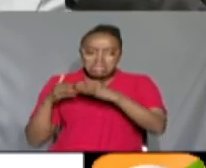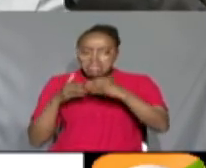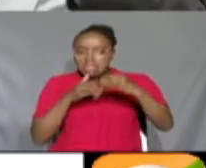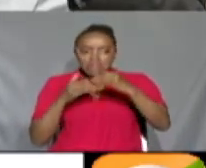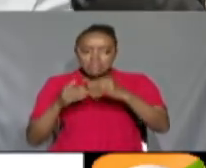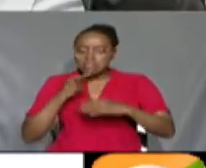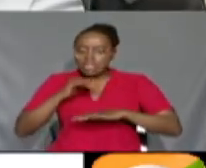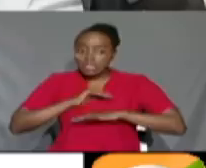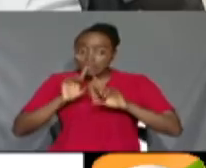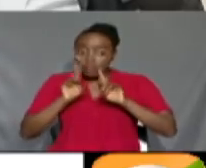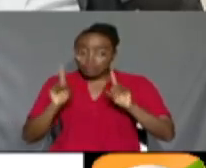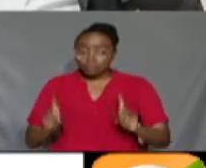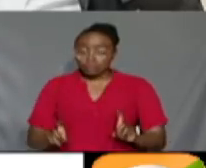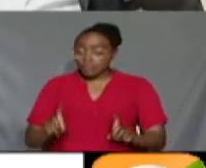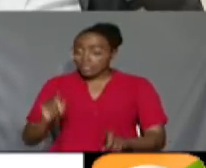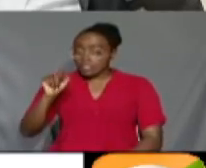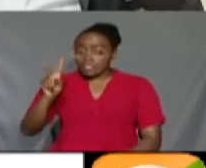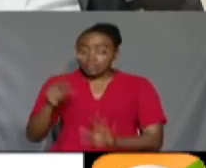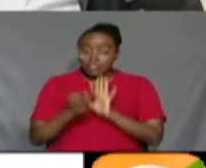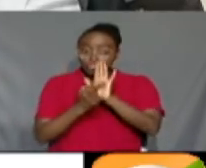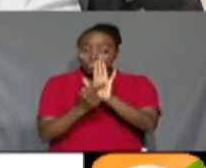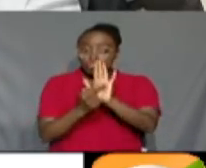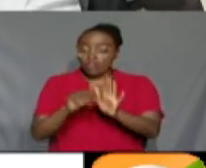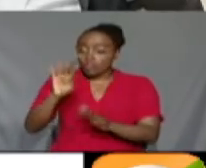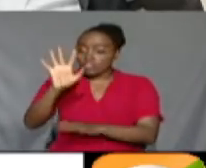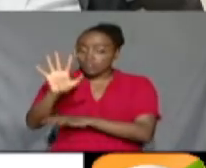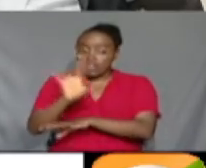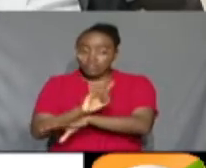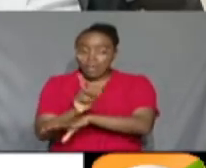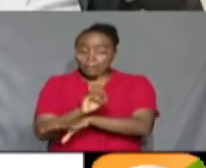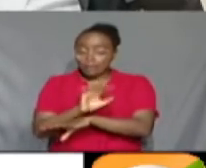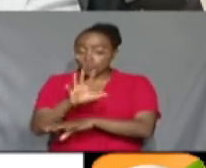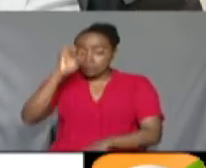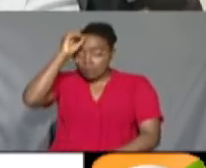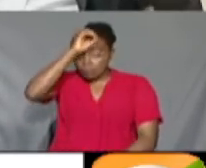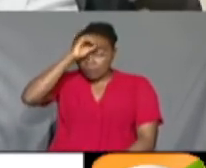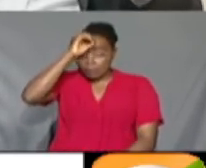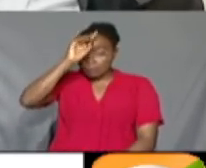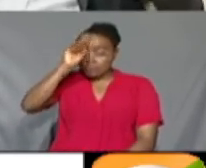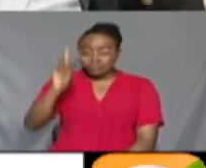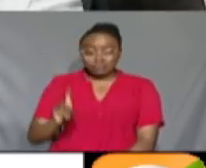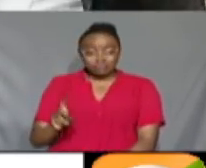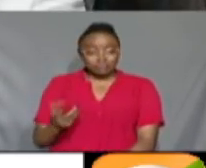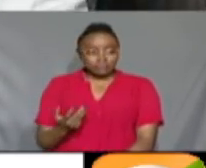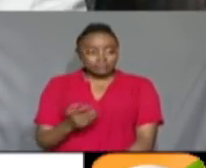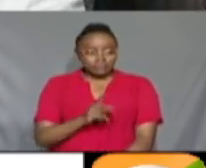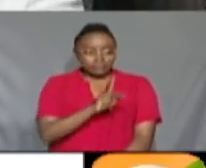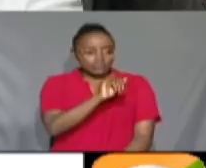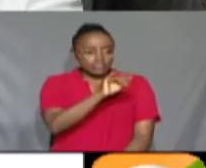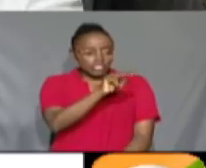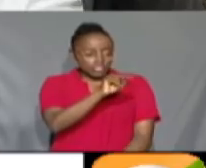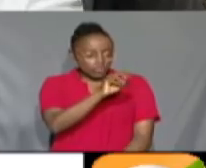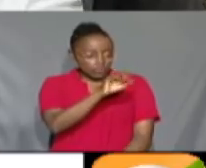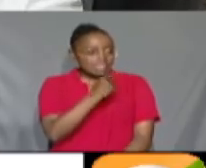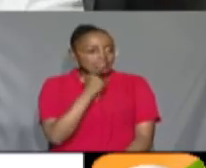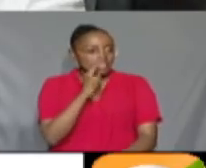enough now? Honorable, it's not a television show where you have 45 minutes to express your views. Mm-hmm. Yeah, Honorable Junet, Honorable Kioni has hinted that